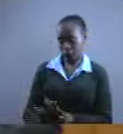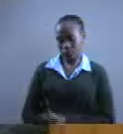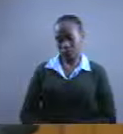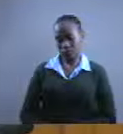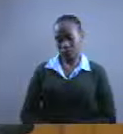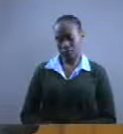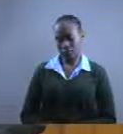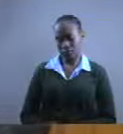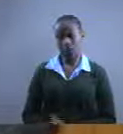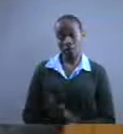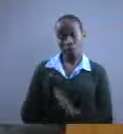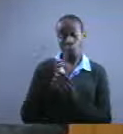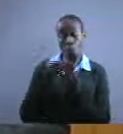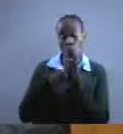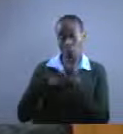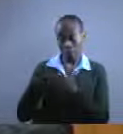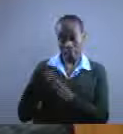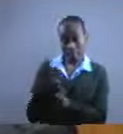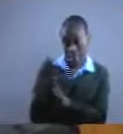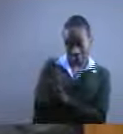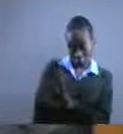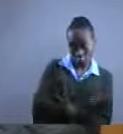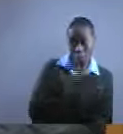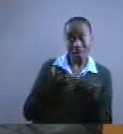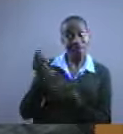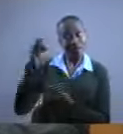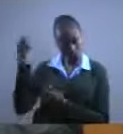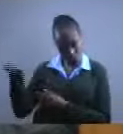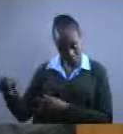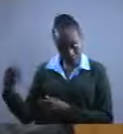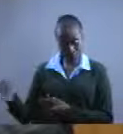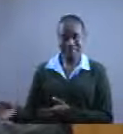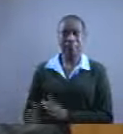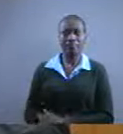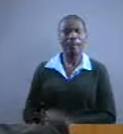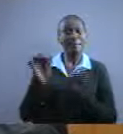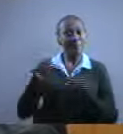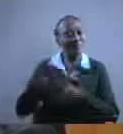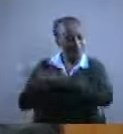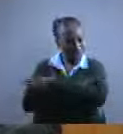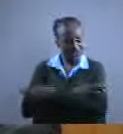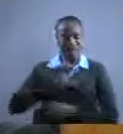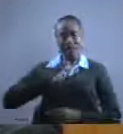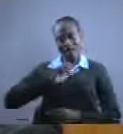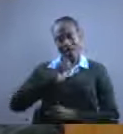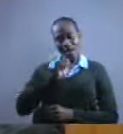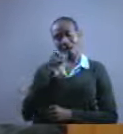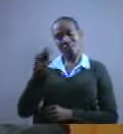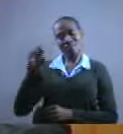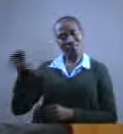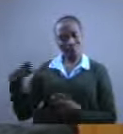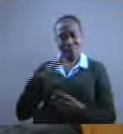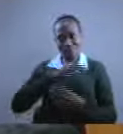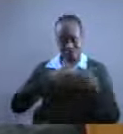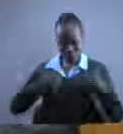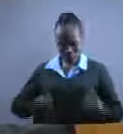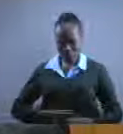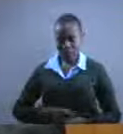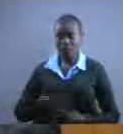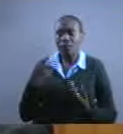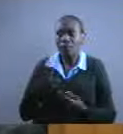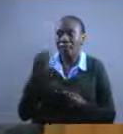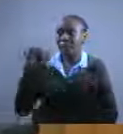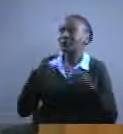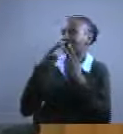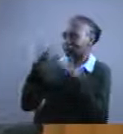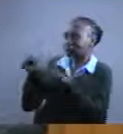week prior to this incident, also in Ga-Rankuwa, people wearing ANC t-shirts were seen throwing stones and other missiles at